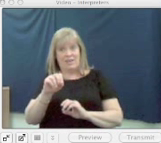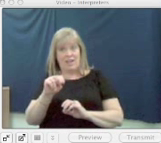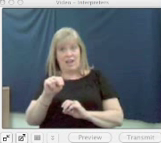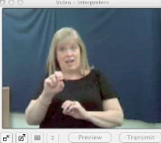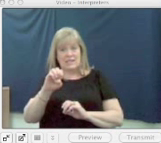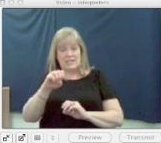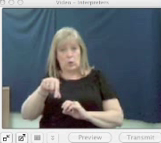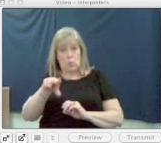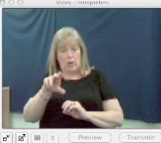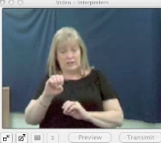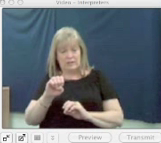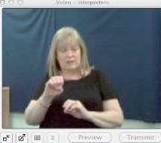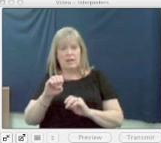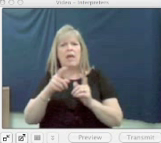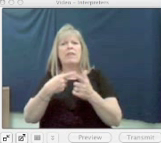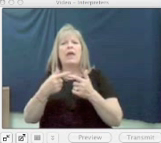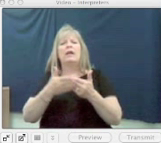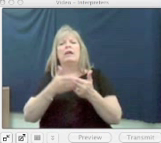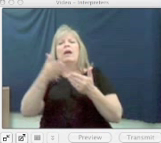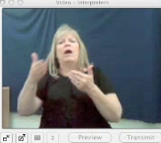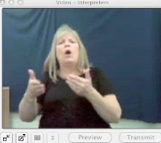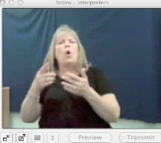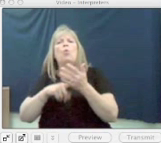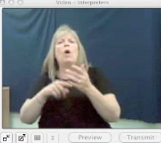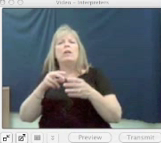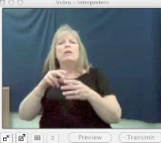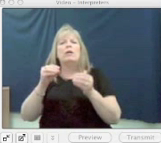what resulting demands might emerge.